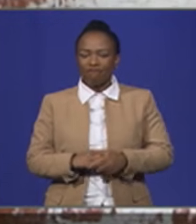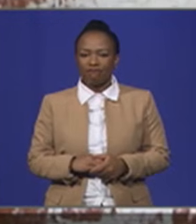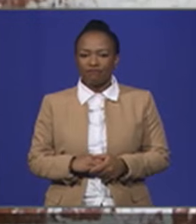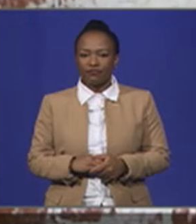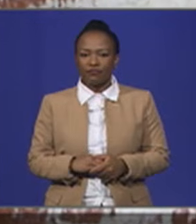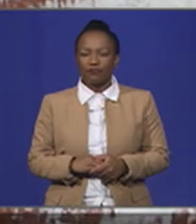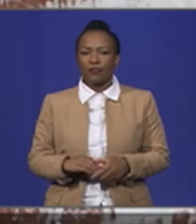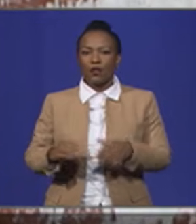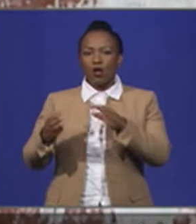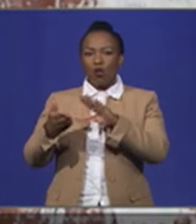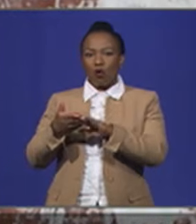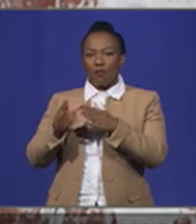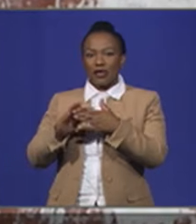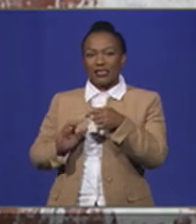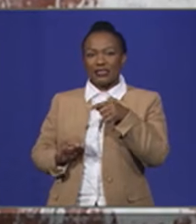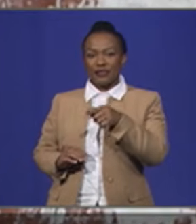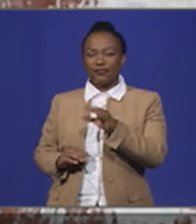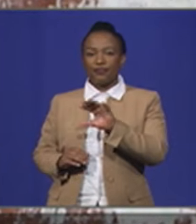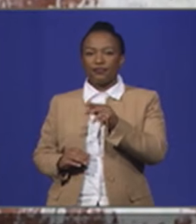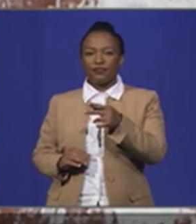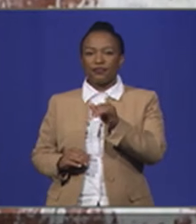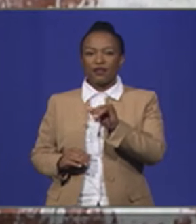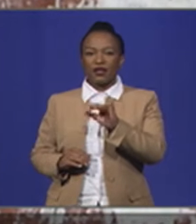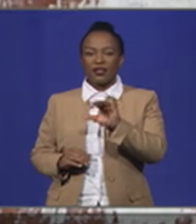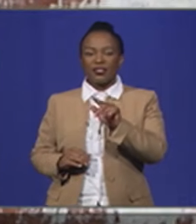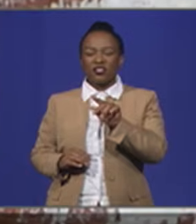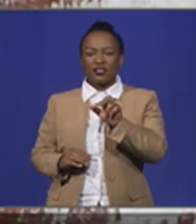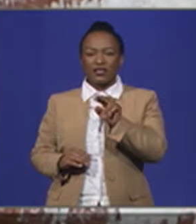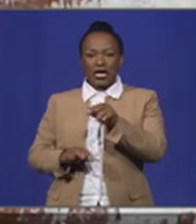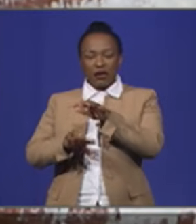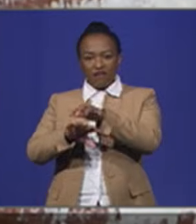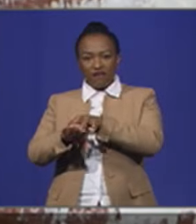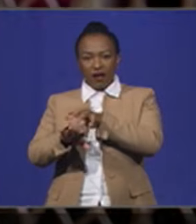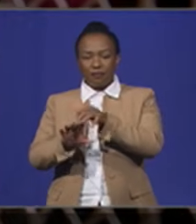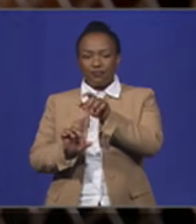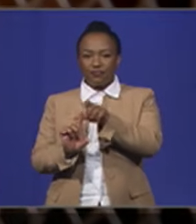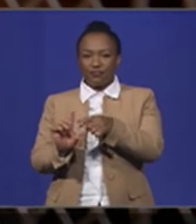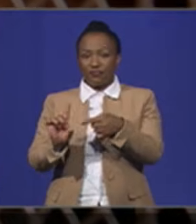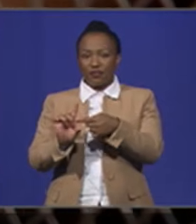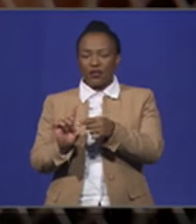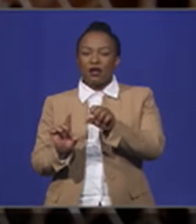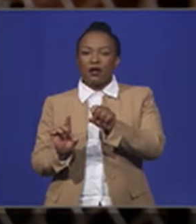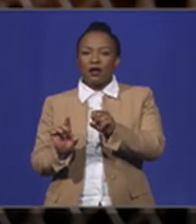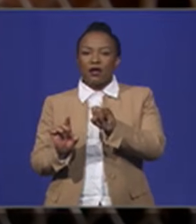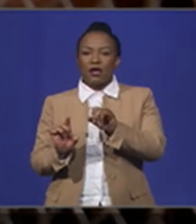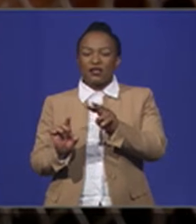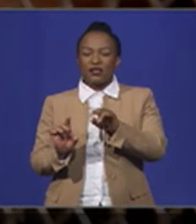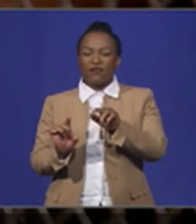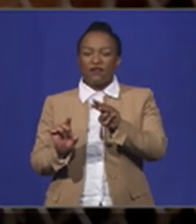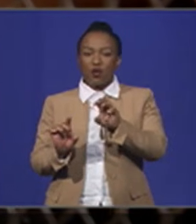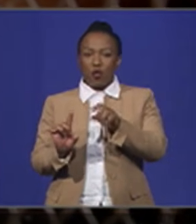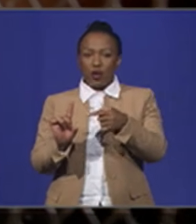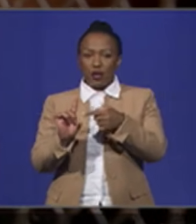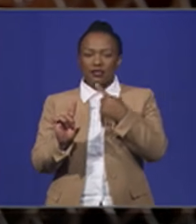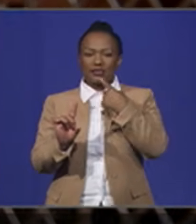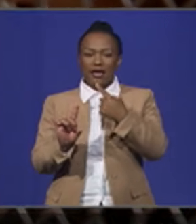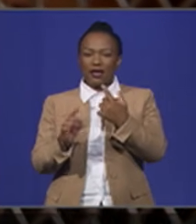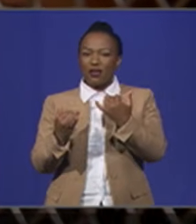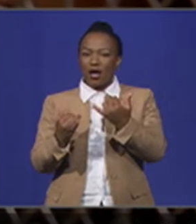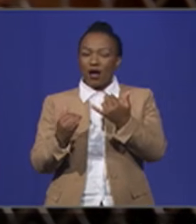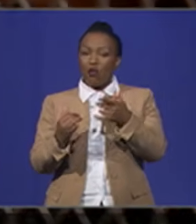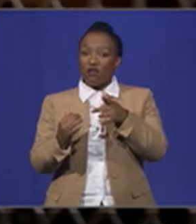Moagi wa kwa Chicken Farm kwa Soweto Siviwe Mabija a re go tlhatloga ga tlhwatlhwa ya parafene go oketsa mathata a go itshokela